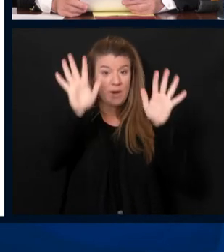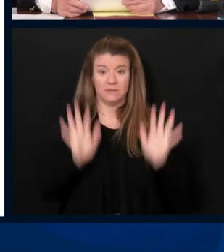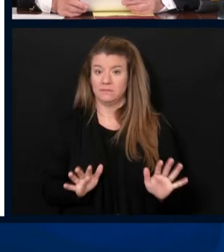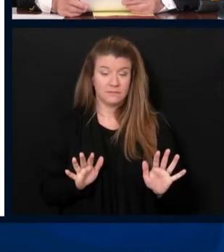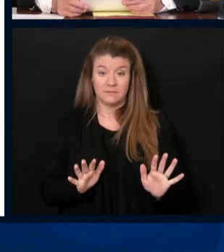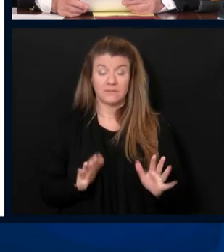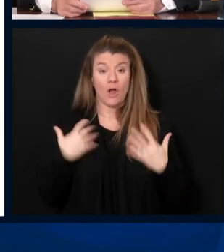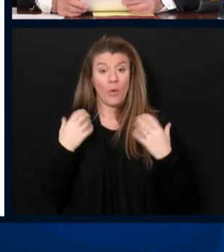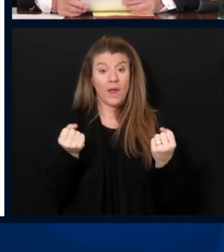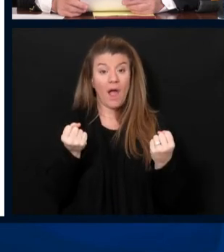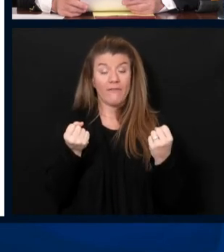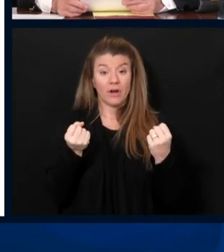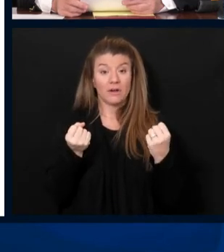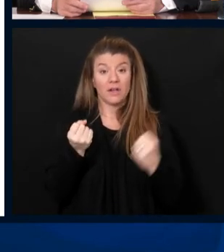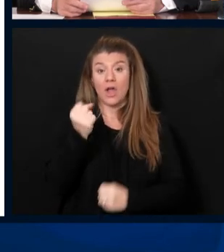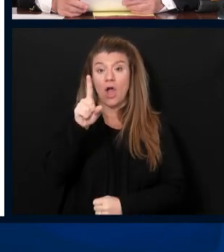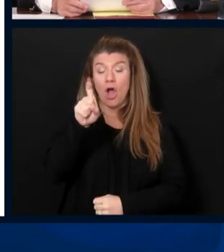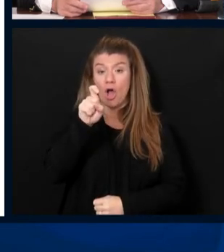Our recovered cases are